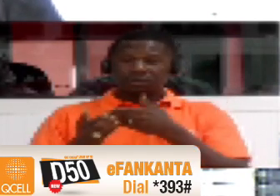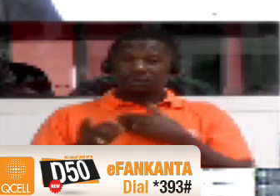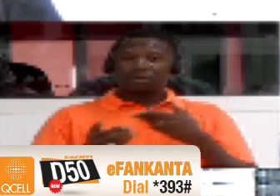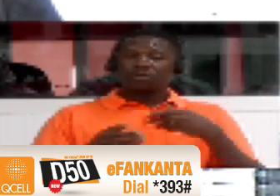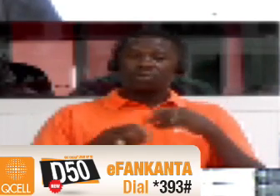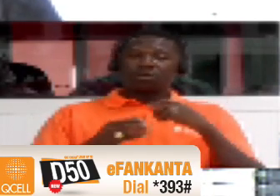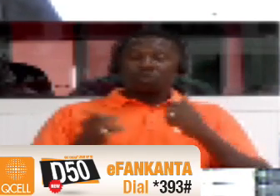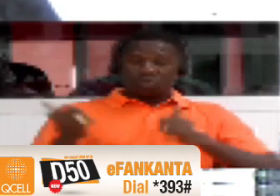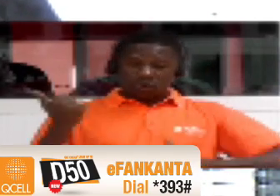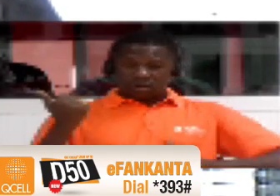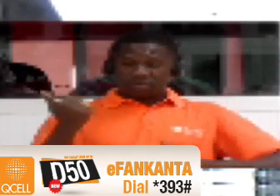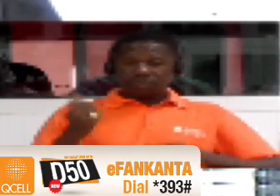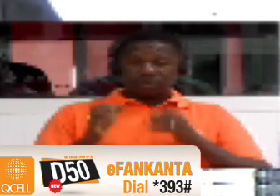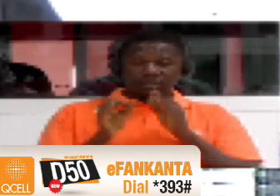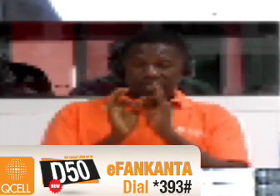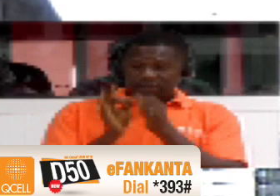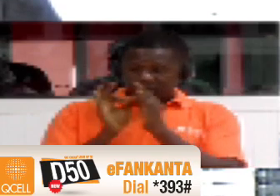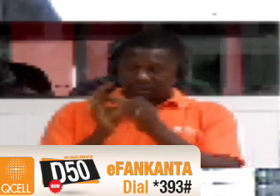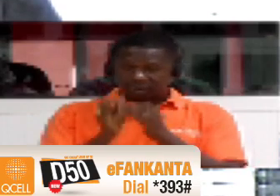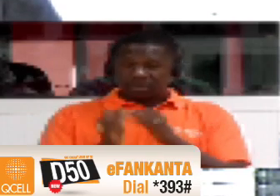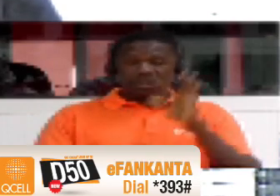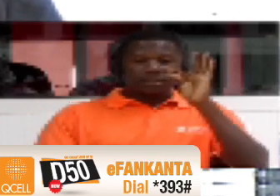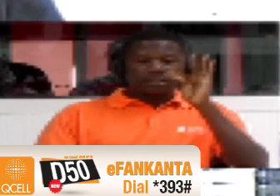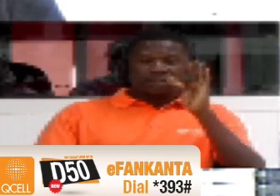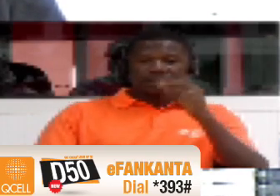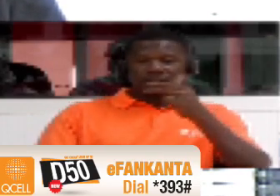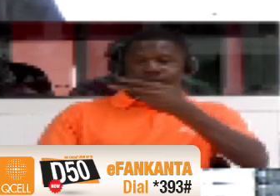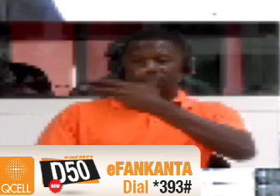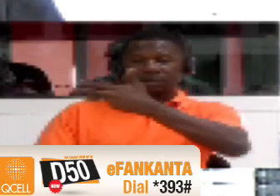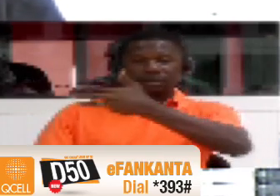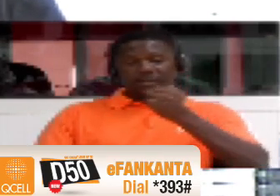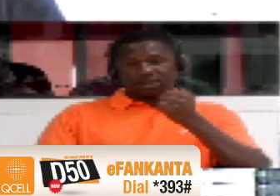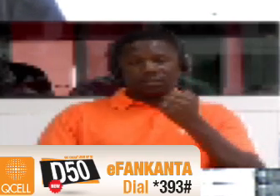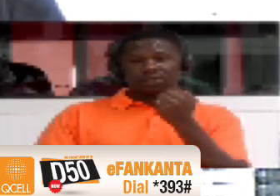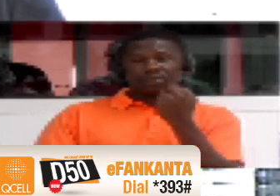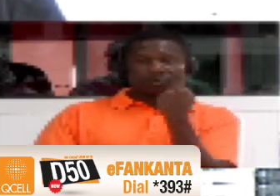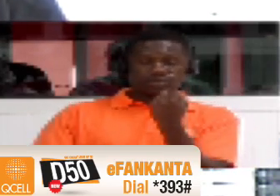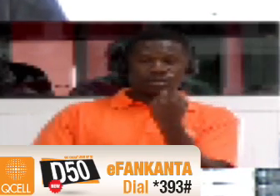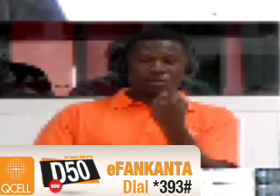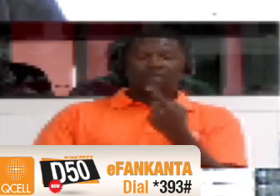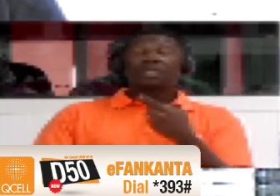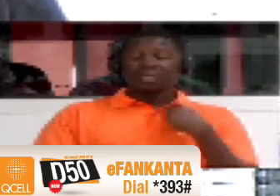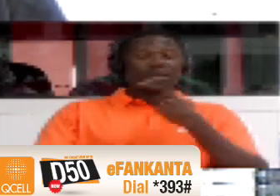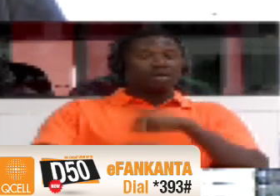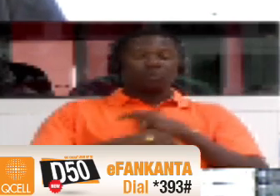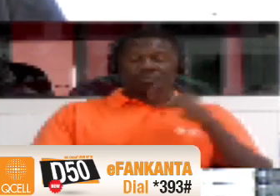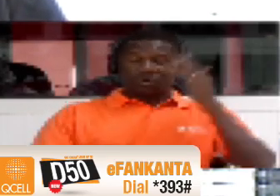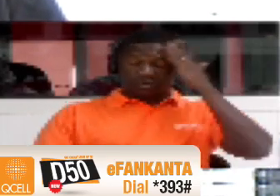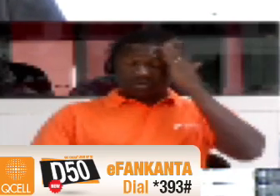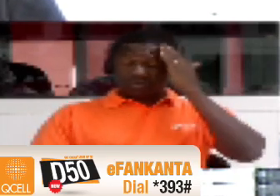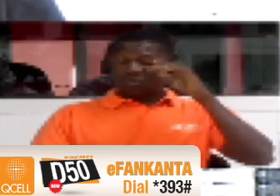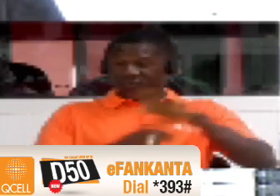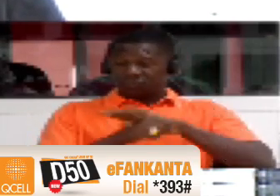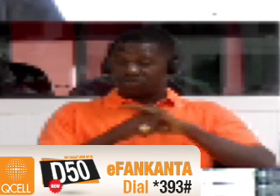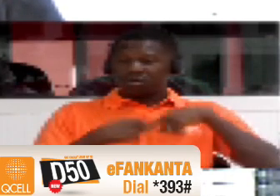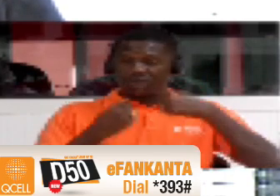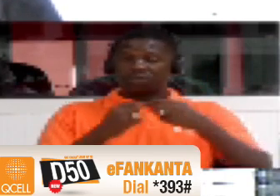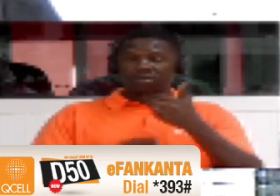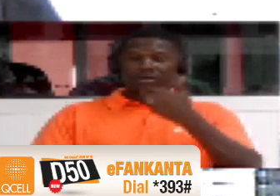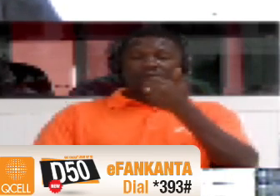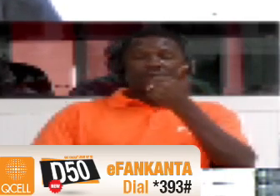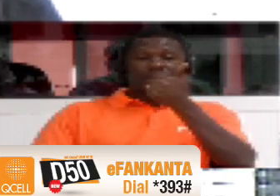were taken on weapon orientation T91. Atara AK nga olone. At the time, we were familiar with